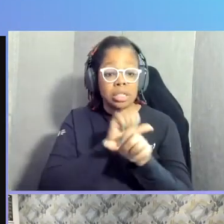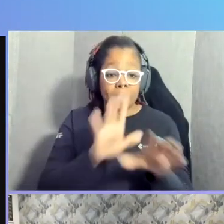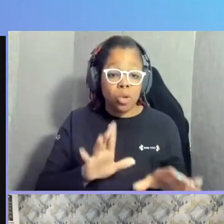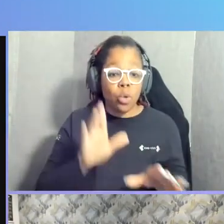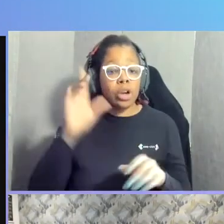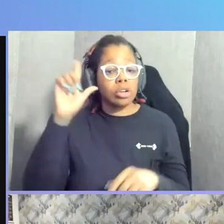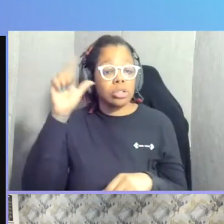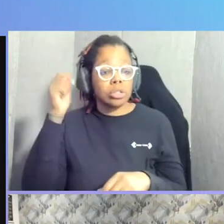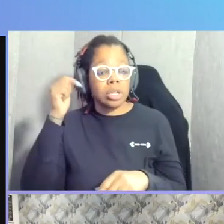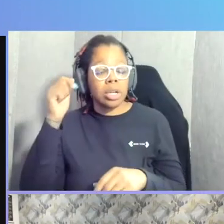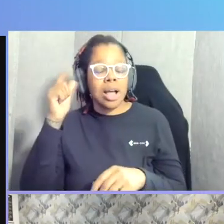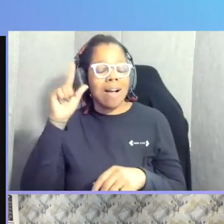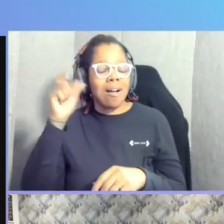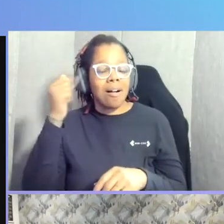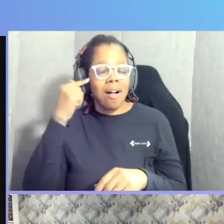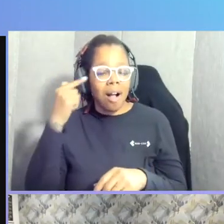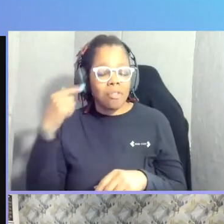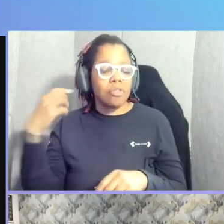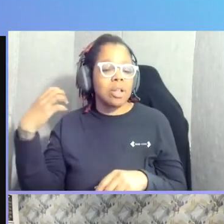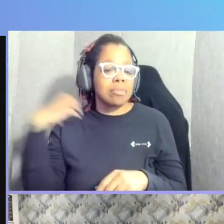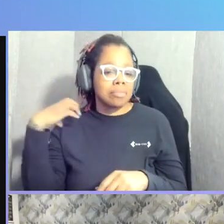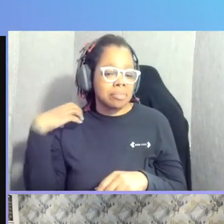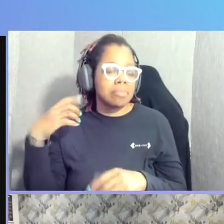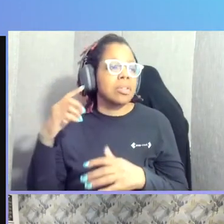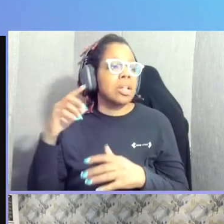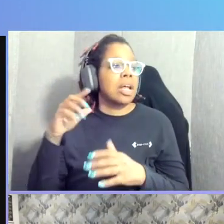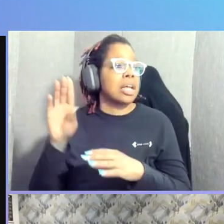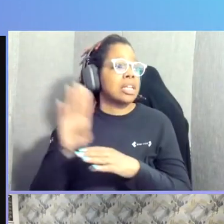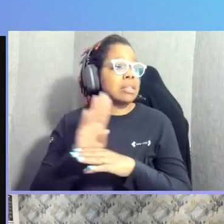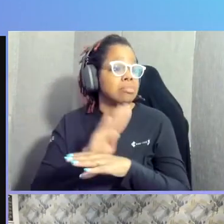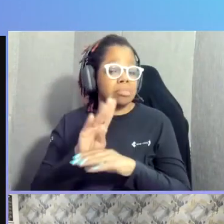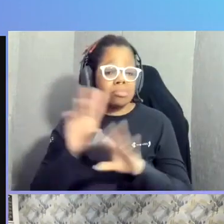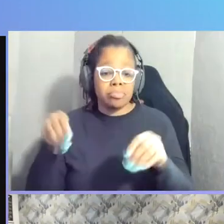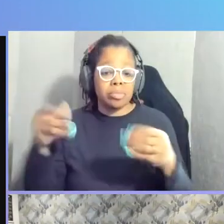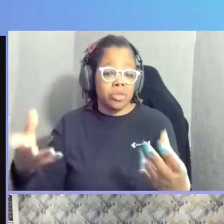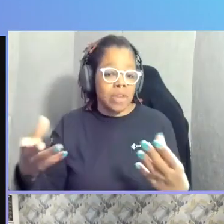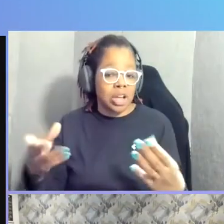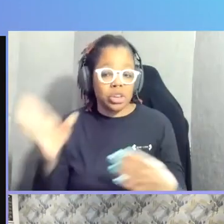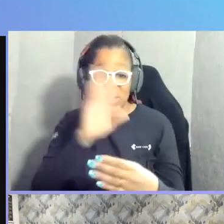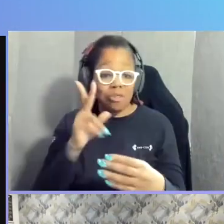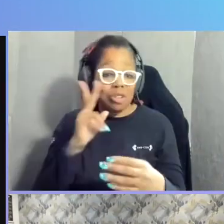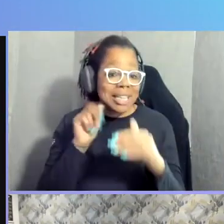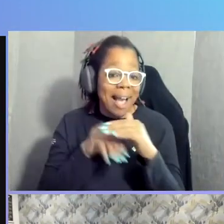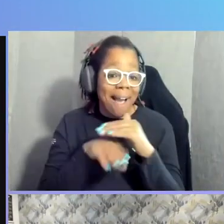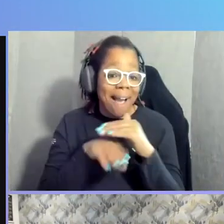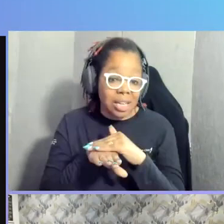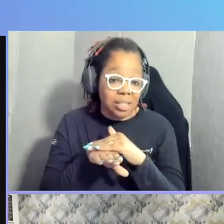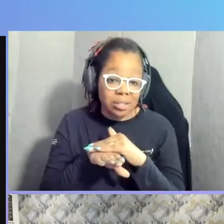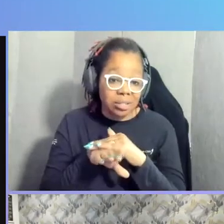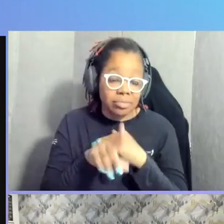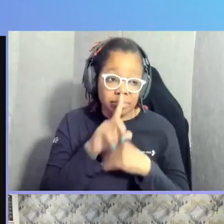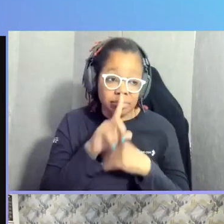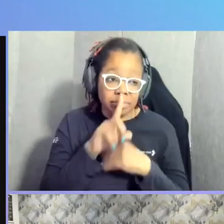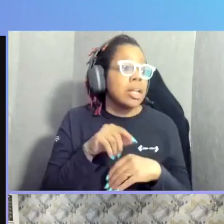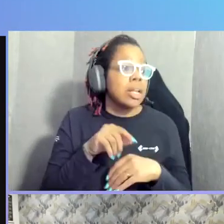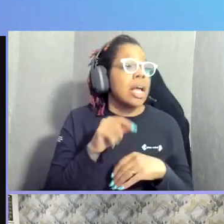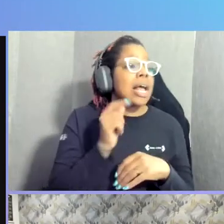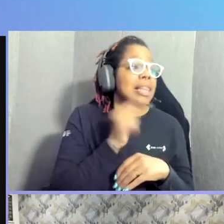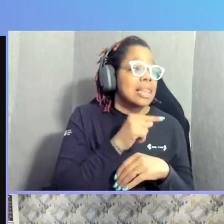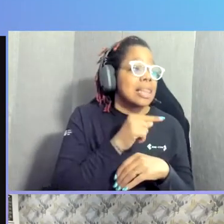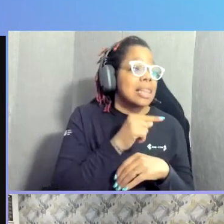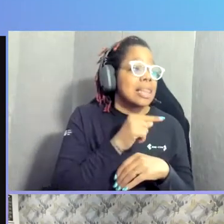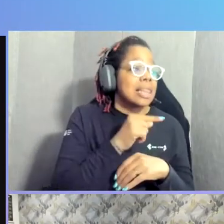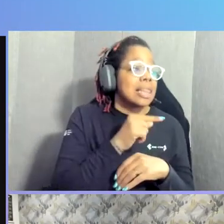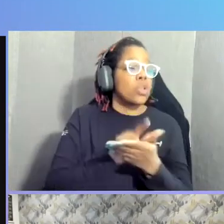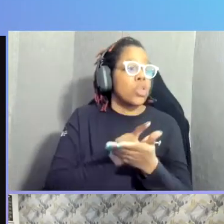government agencies, and businesses to provide universal accessibility. This is the law that protects the civil